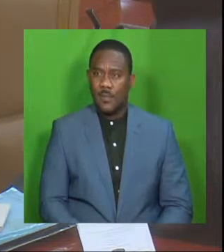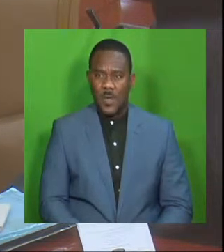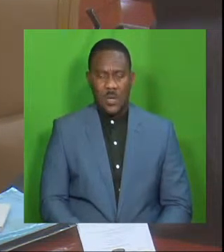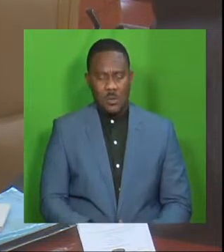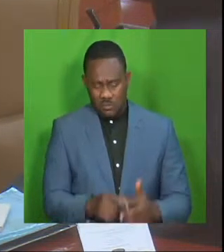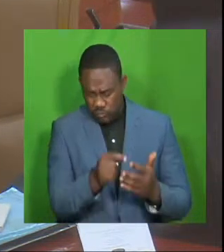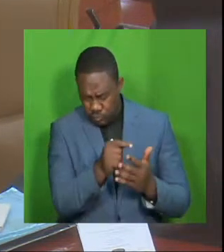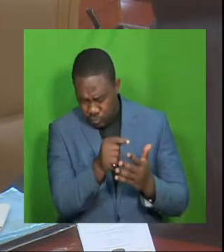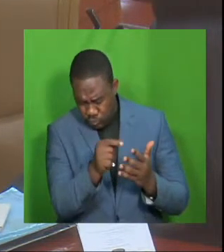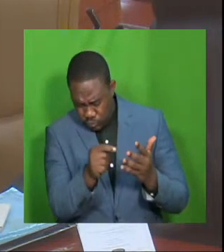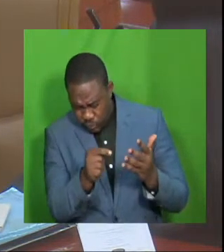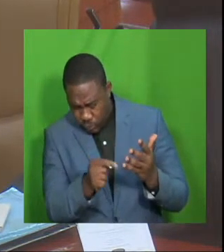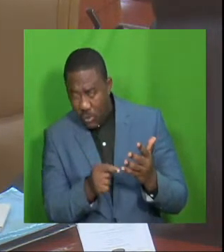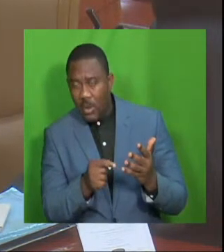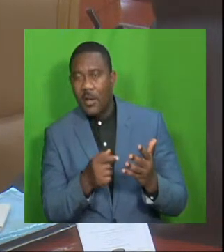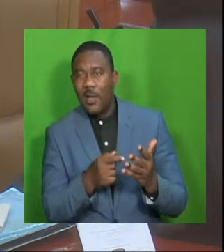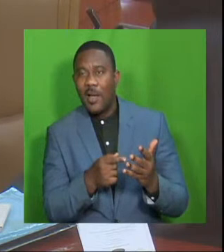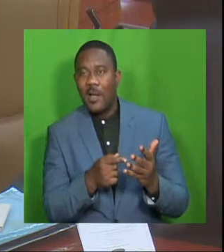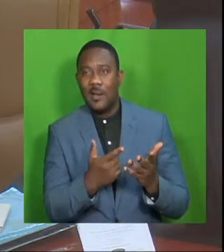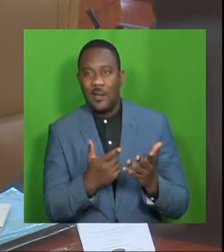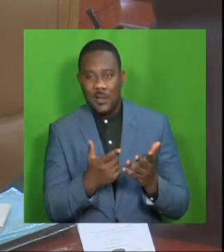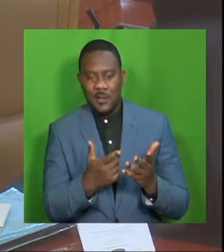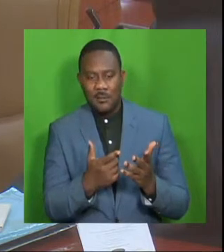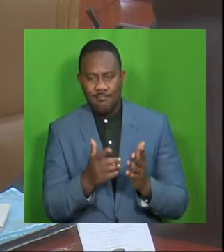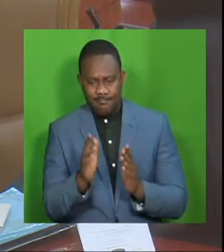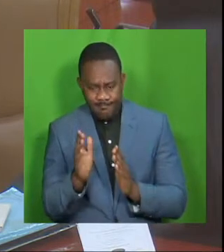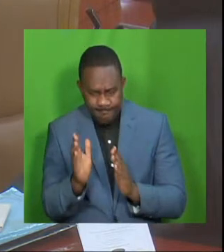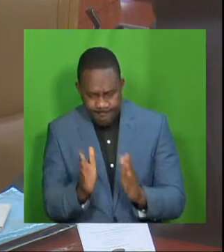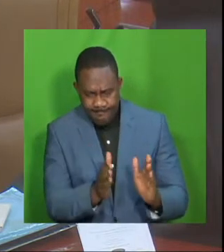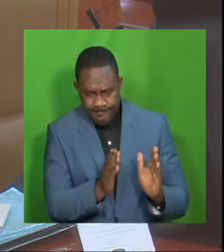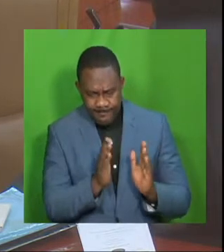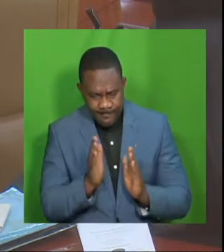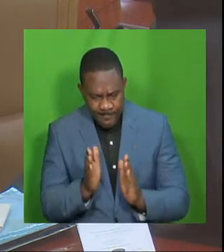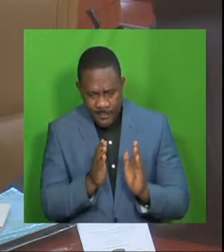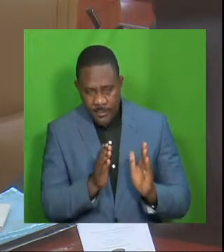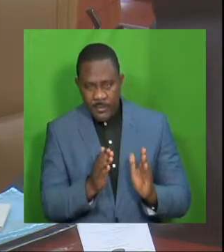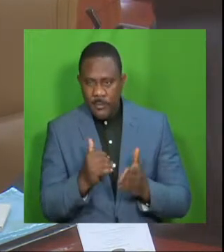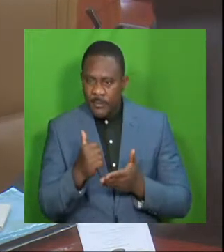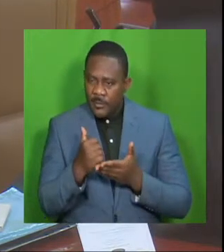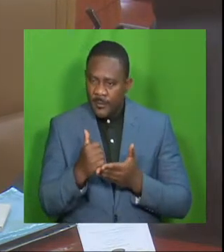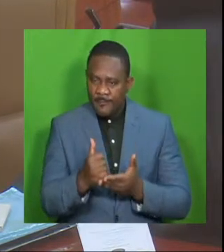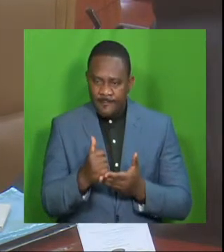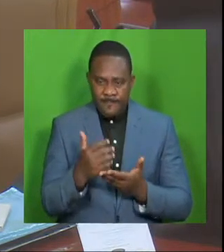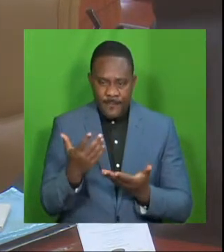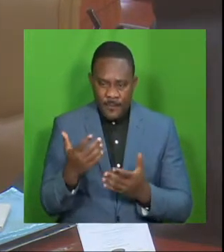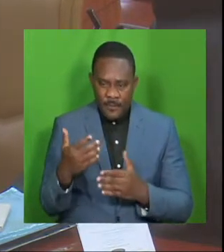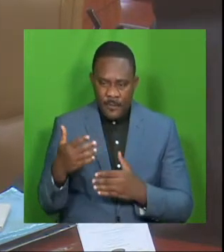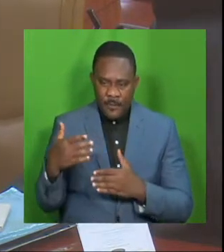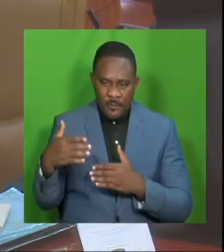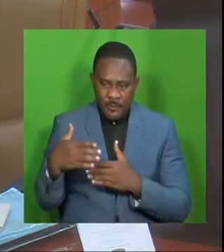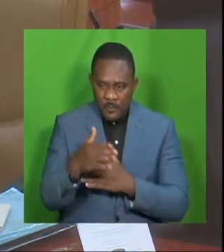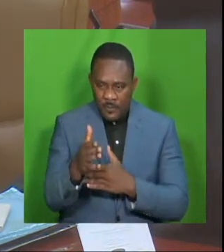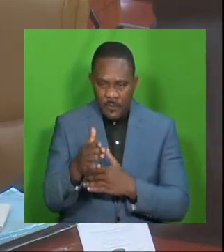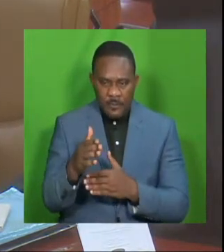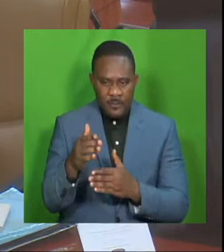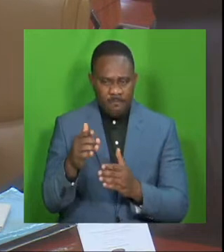measures in checking illegal, unregulated fishing activities,